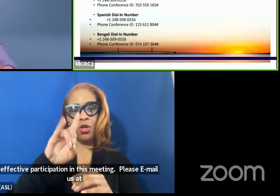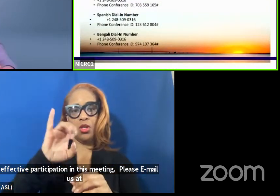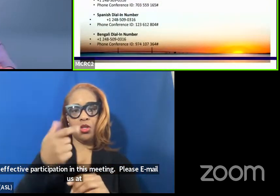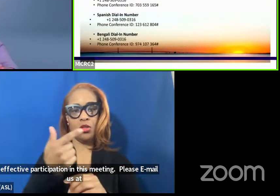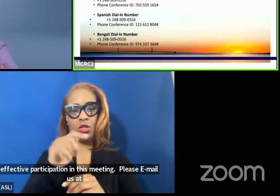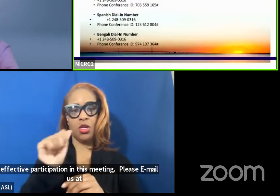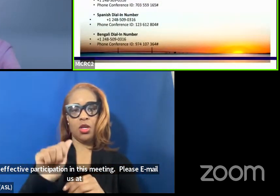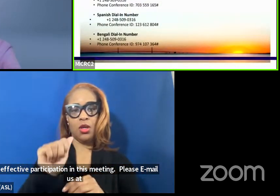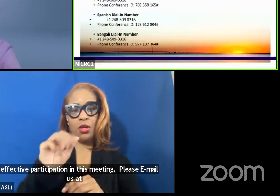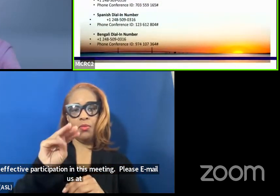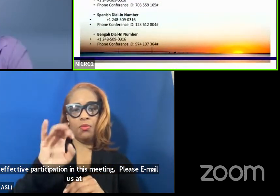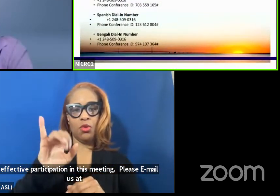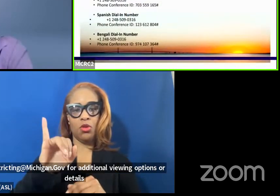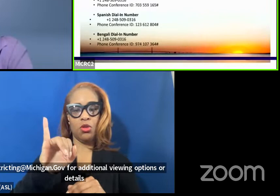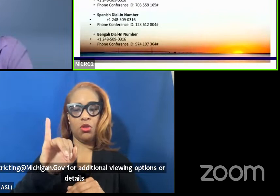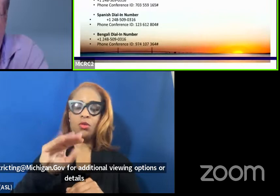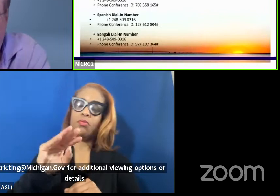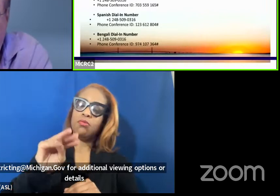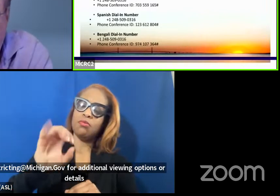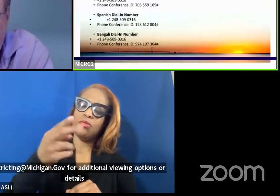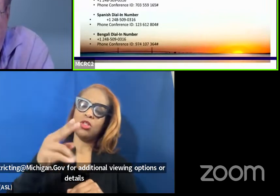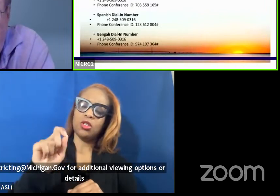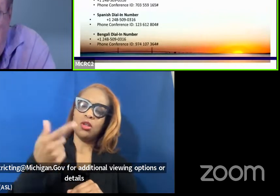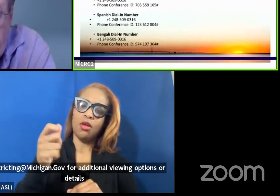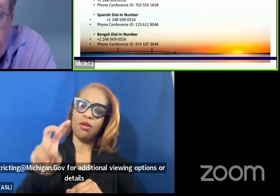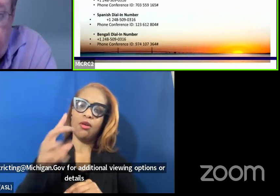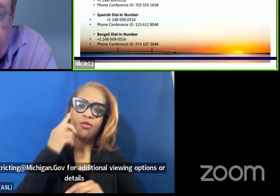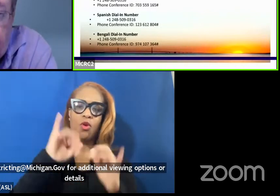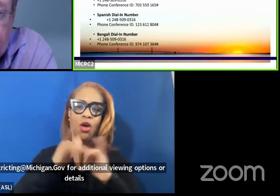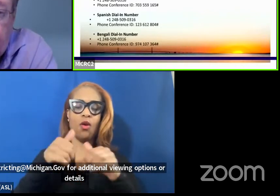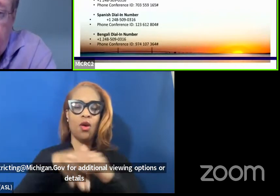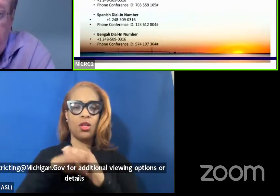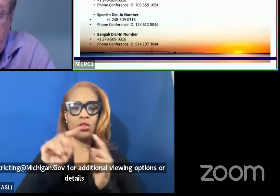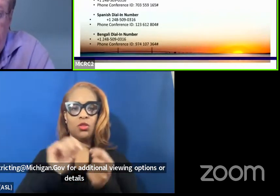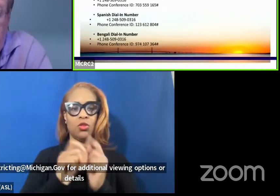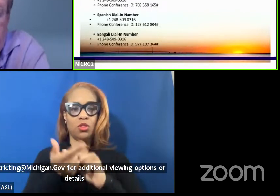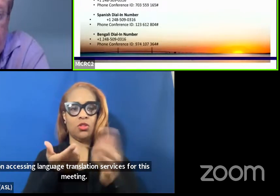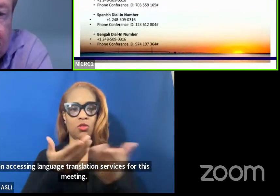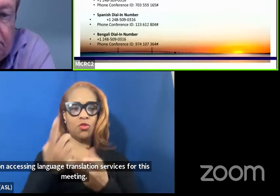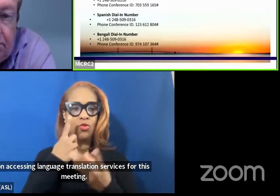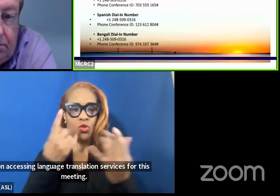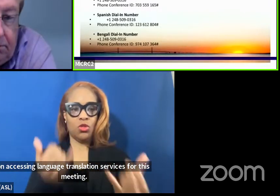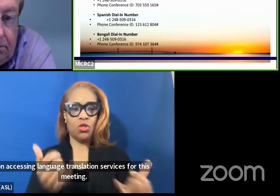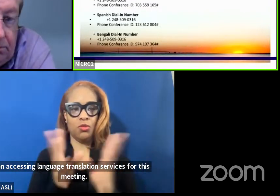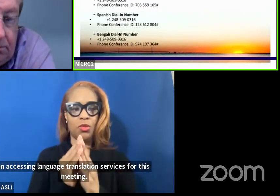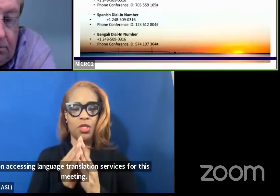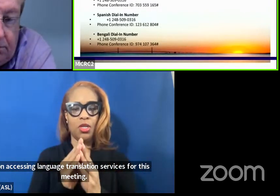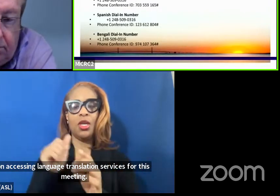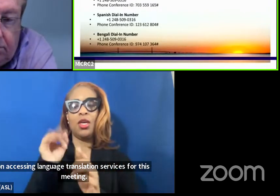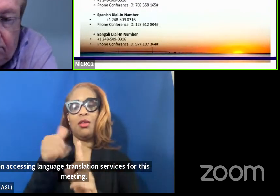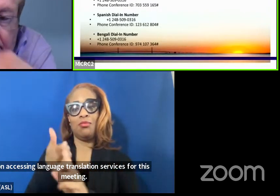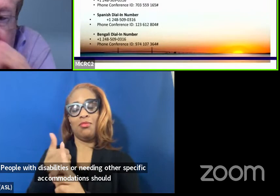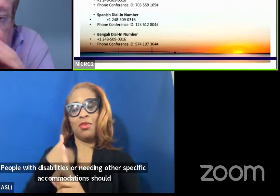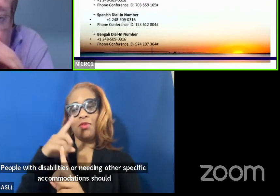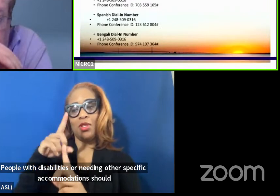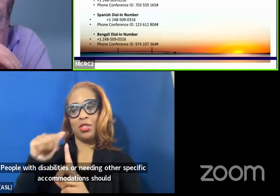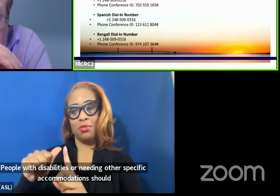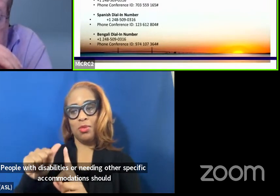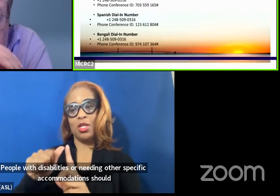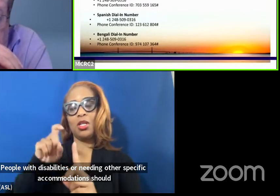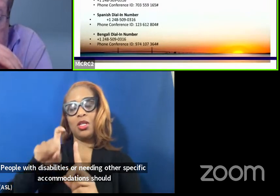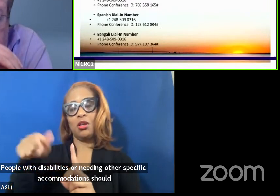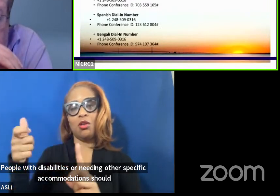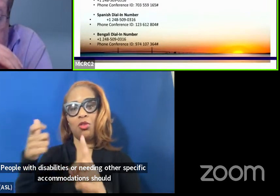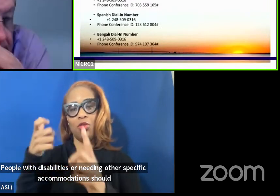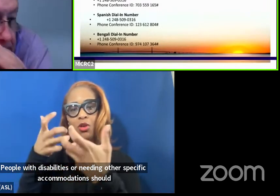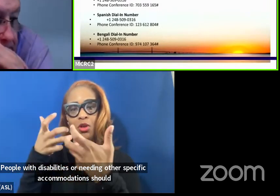additional viewing options or details on accessing language translation services for this meeting people with disabilities needing other specific accommodations should also